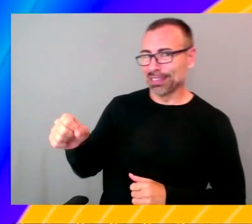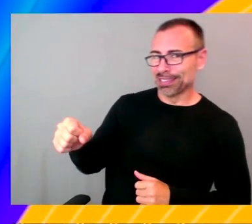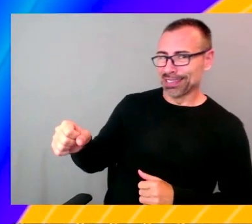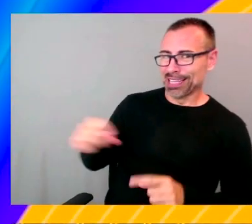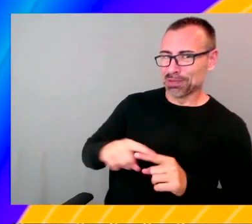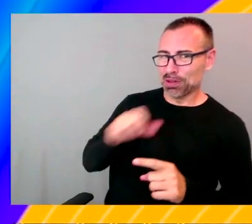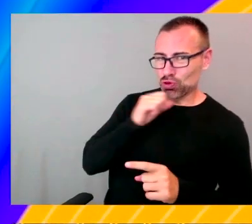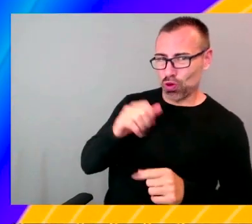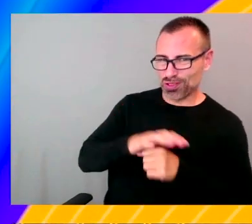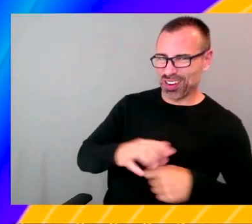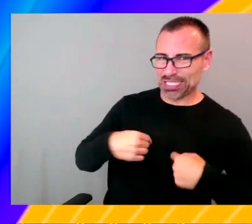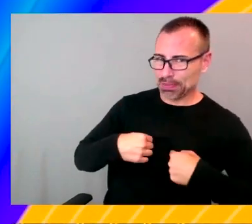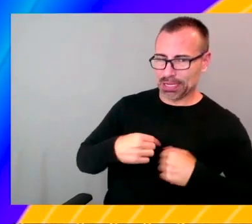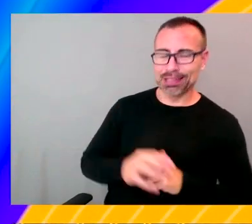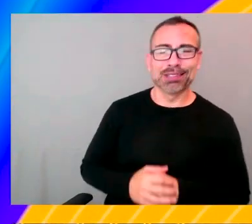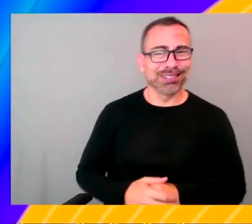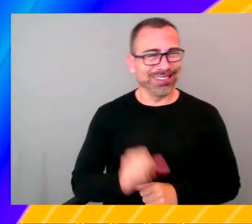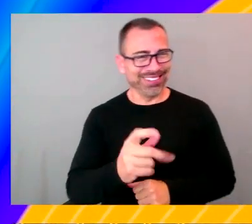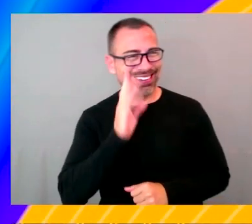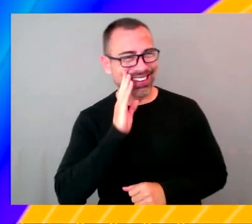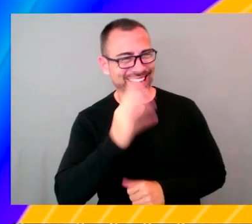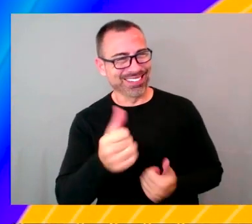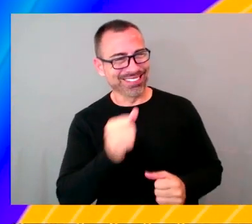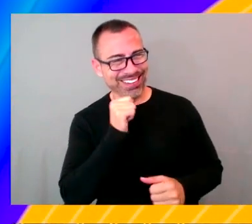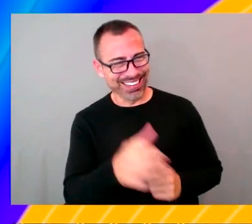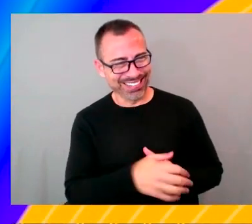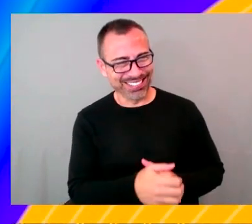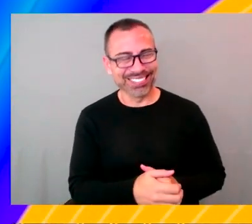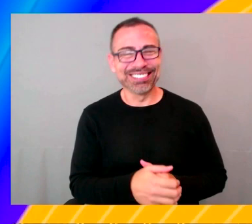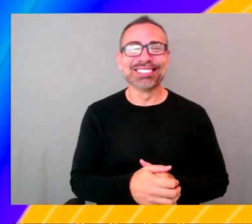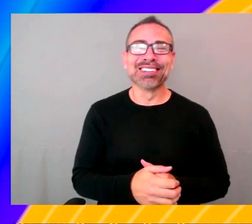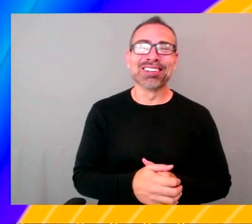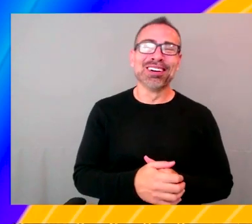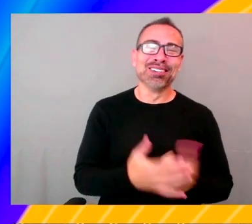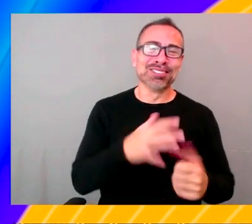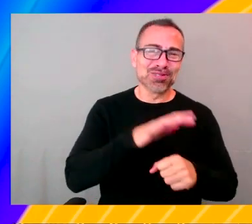log into this other one, and we're going to stress this one too.